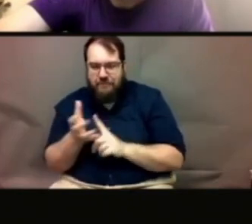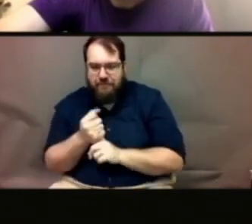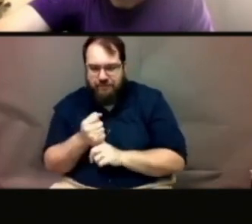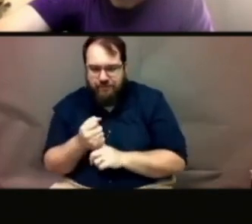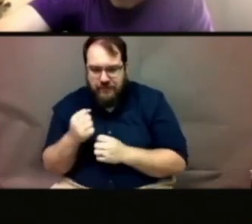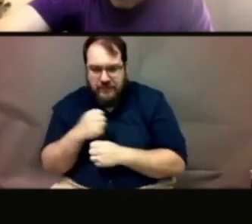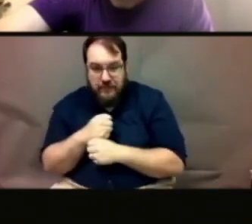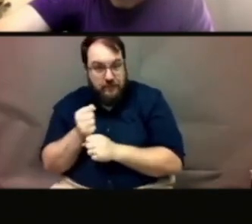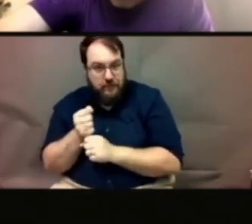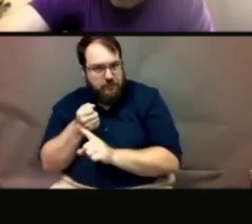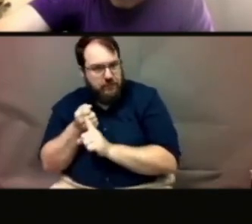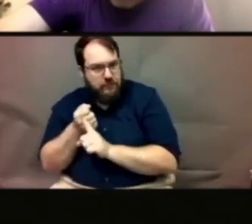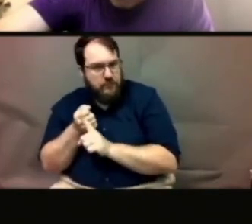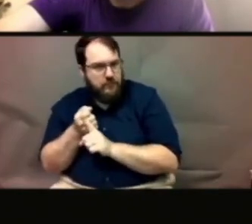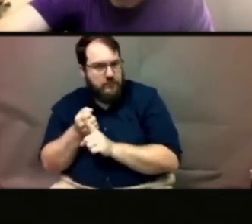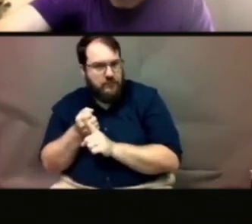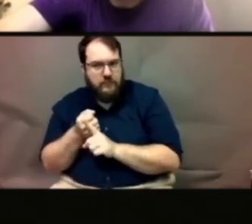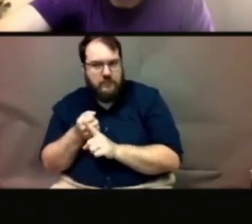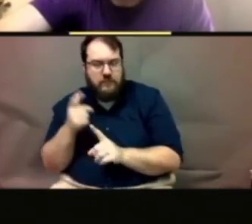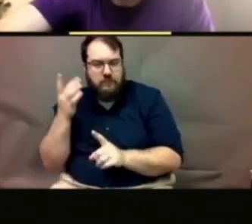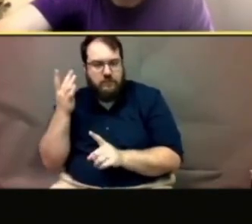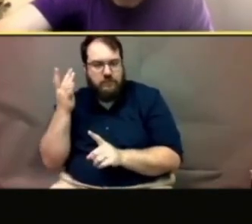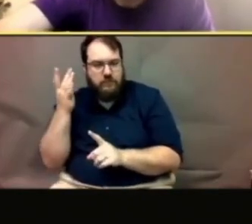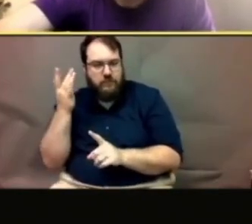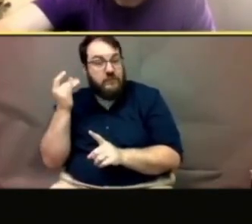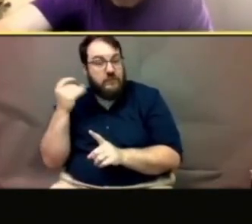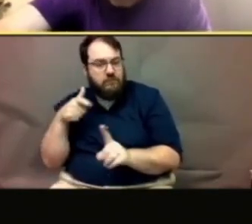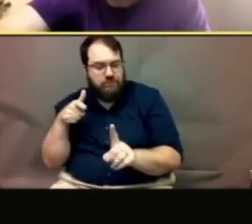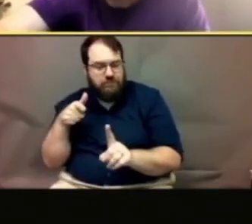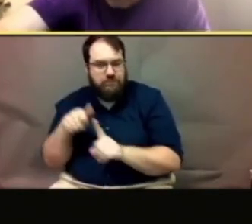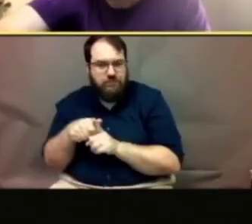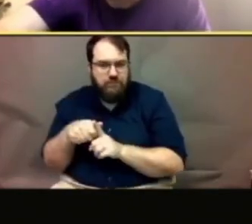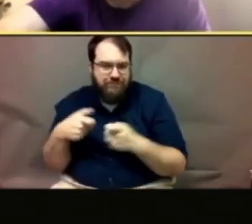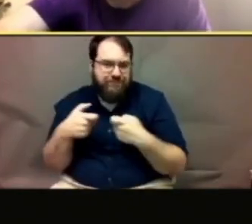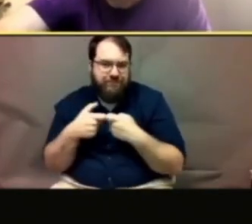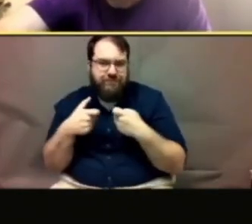because it was making stuff go off. So chaos.